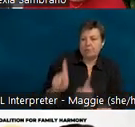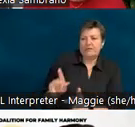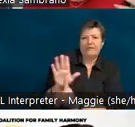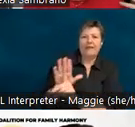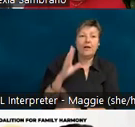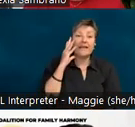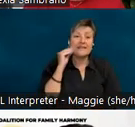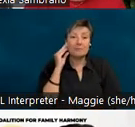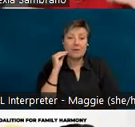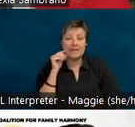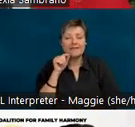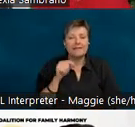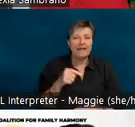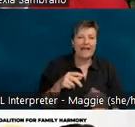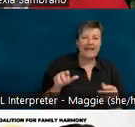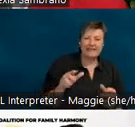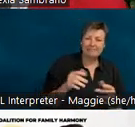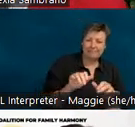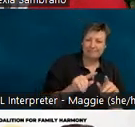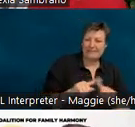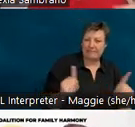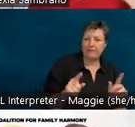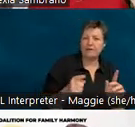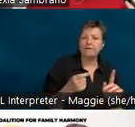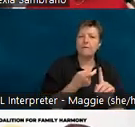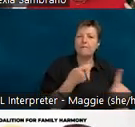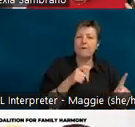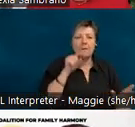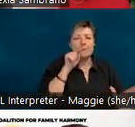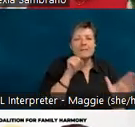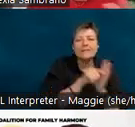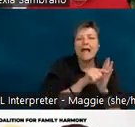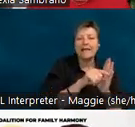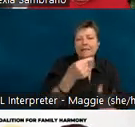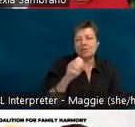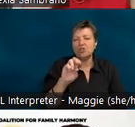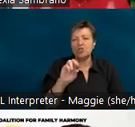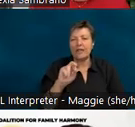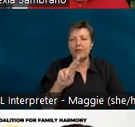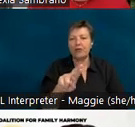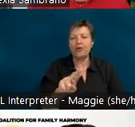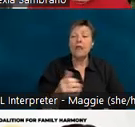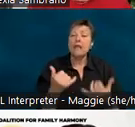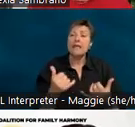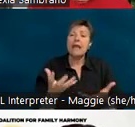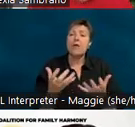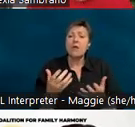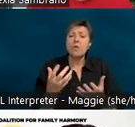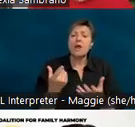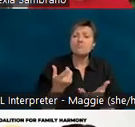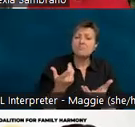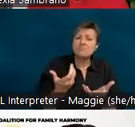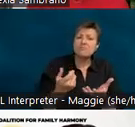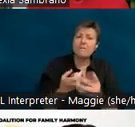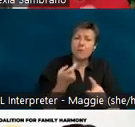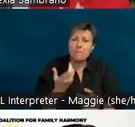little bit more about what this means, but I first want to give some questions to you all to consider as you're listening and reading along on the screen.